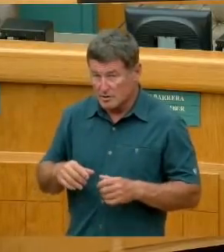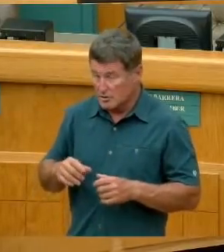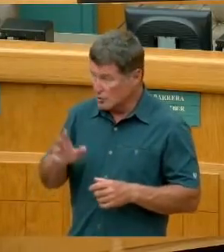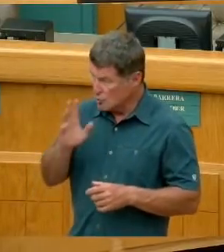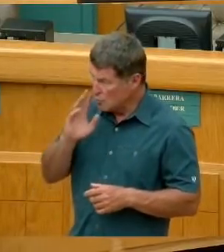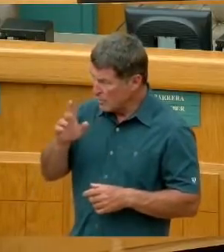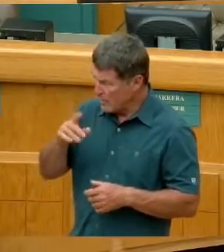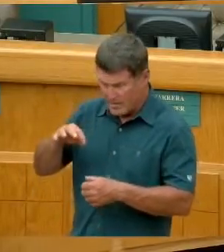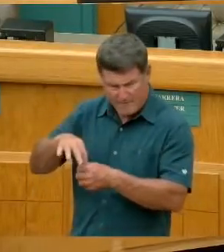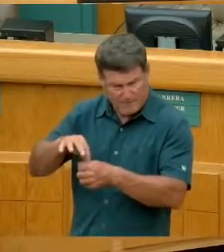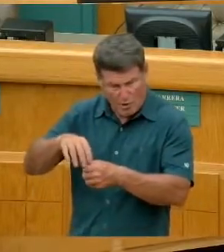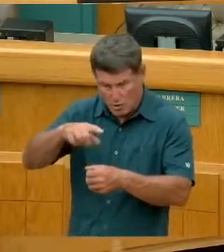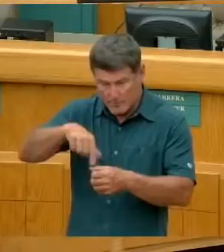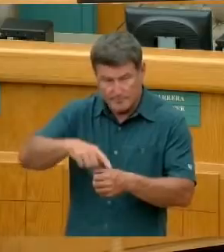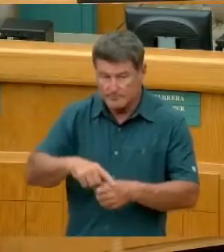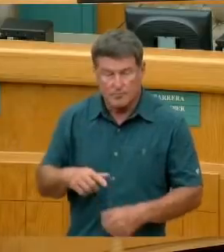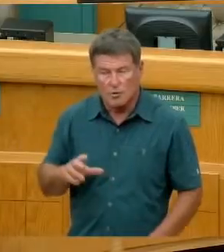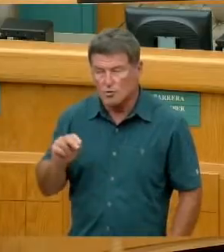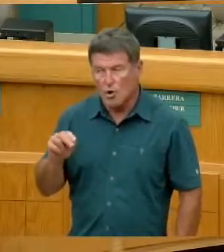tomorrow. Okay.